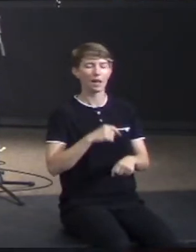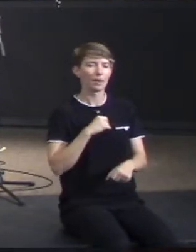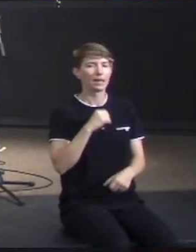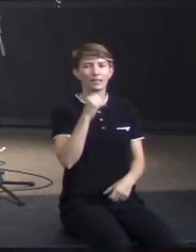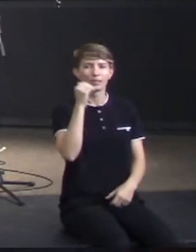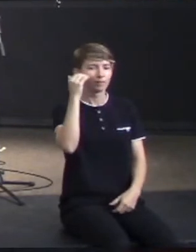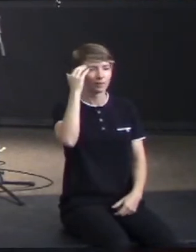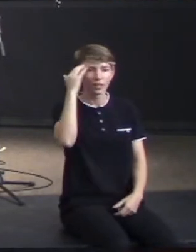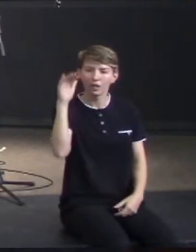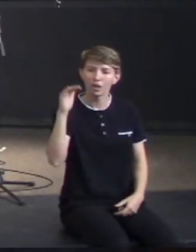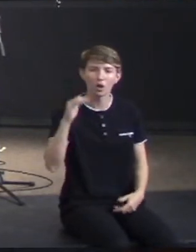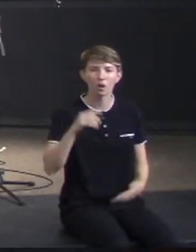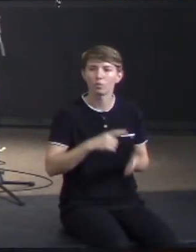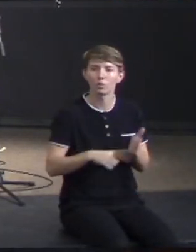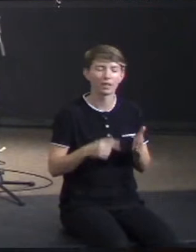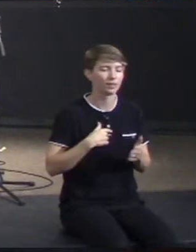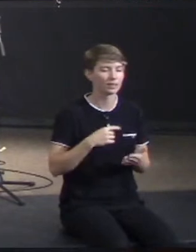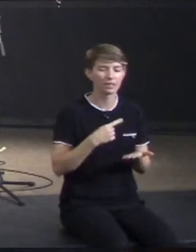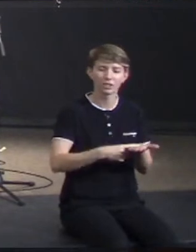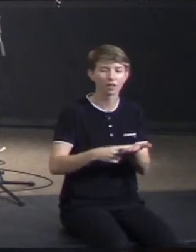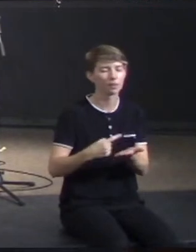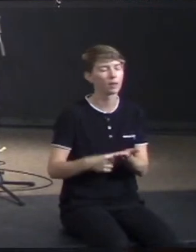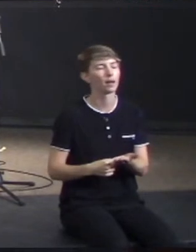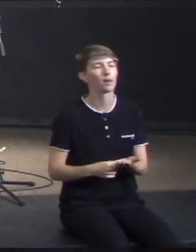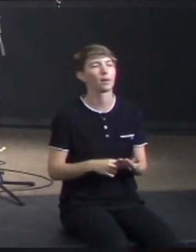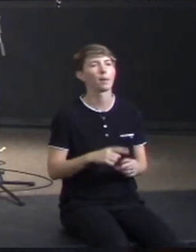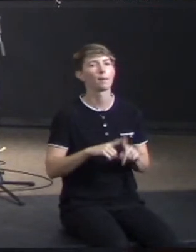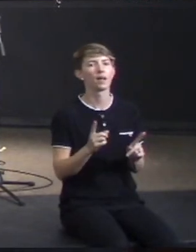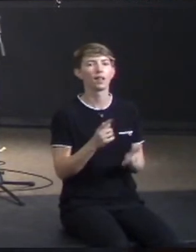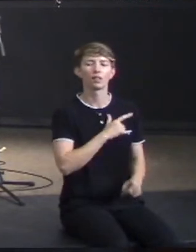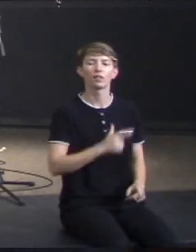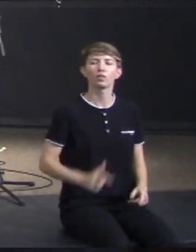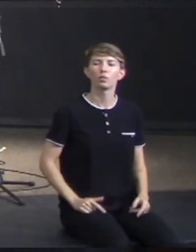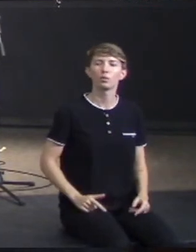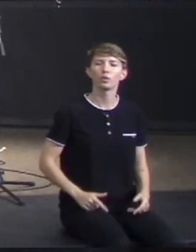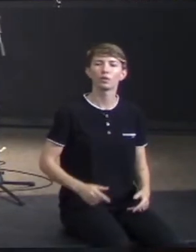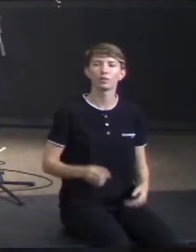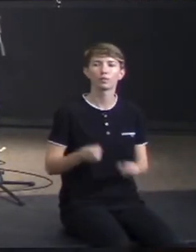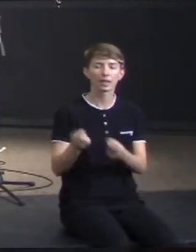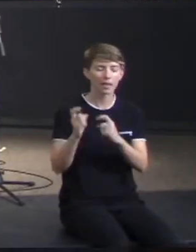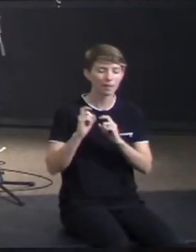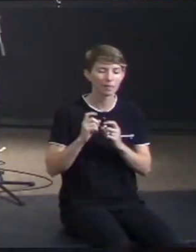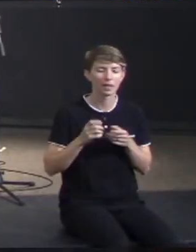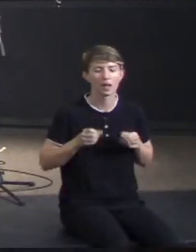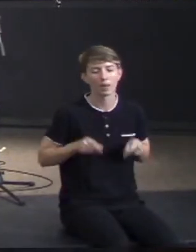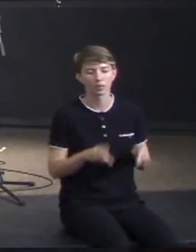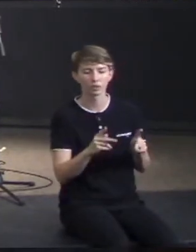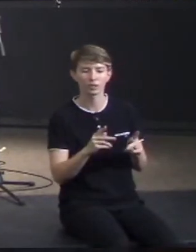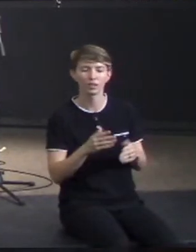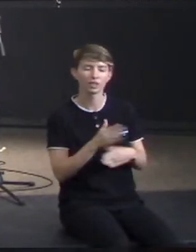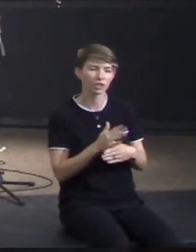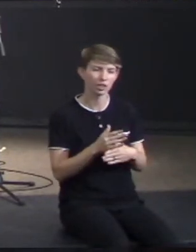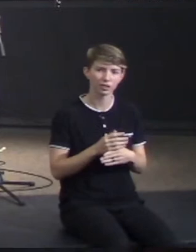but Lord gave me an opportunity to share something that I experienced with you. So